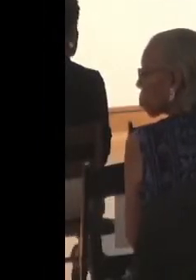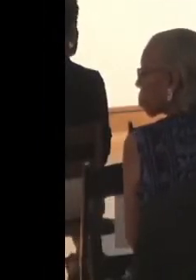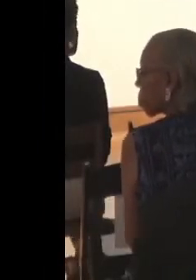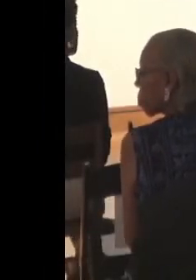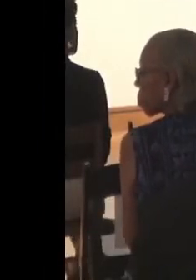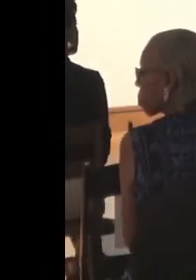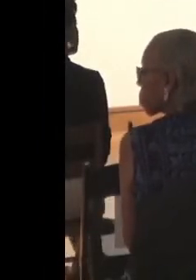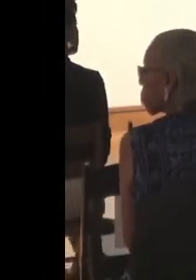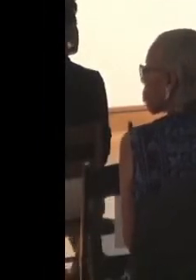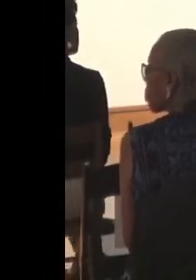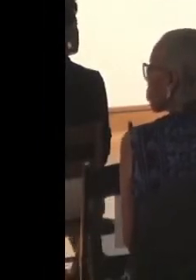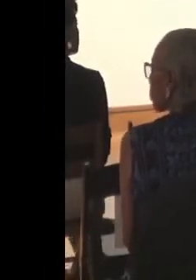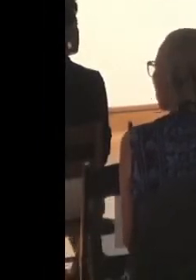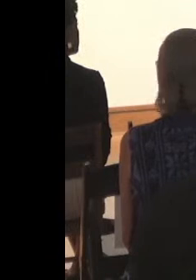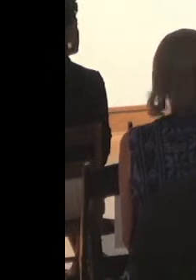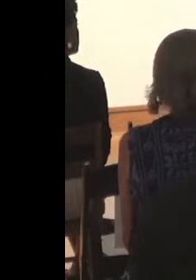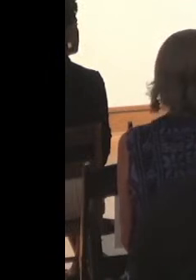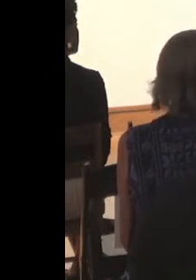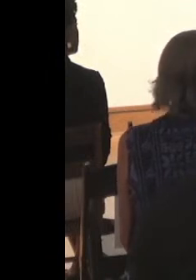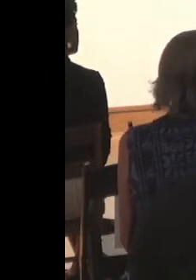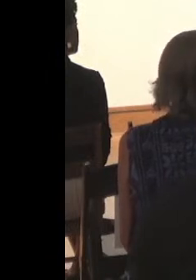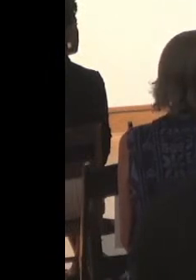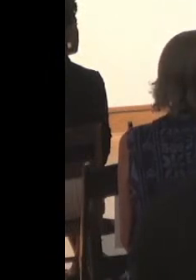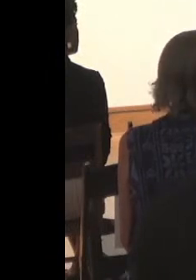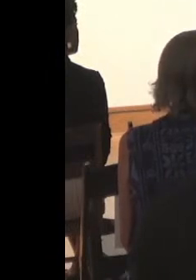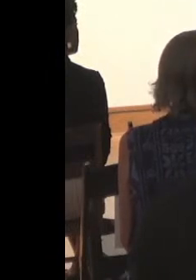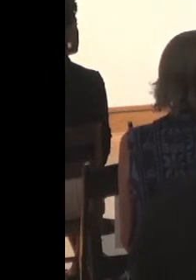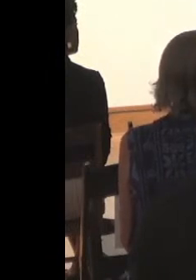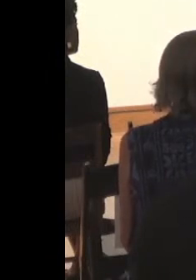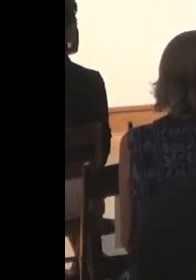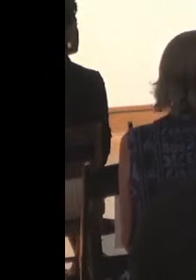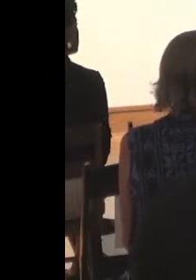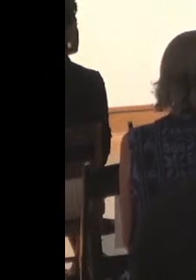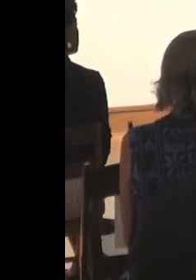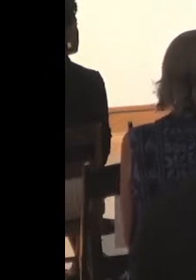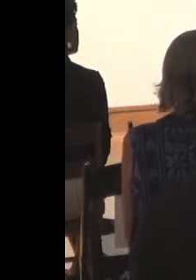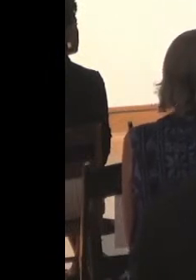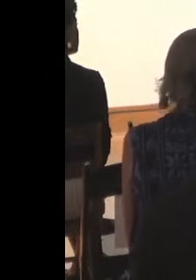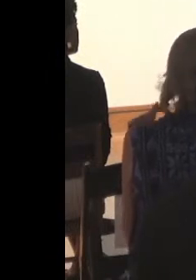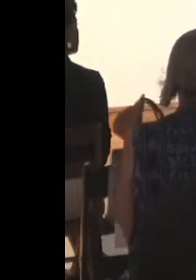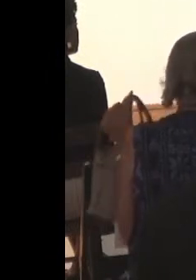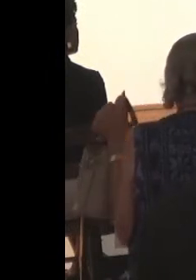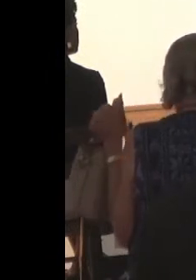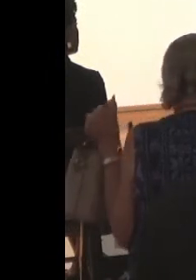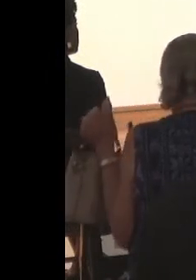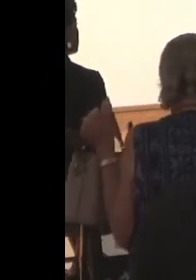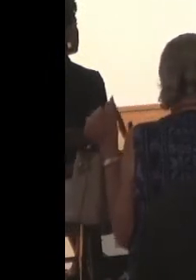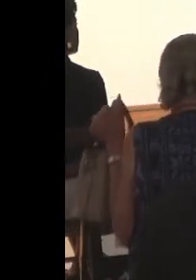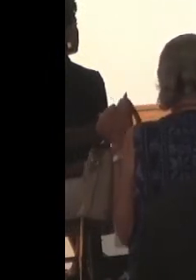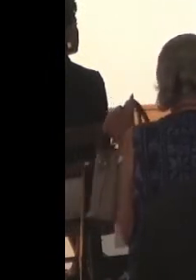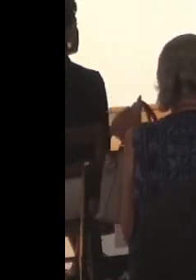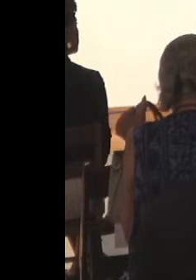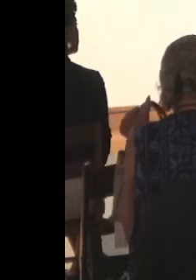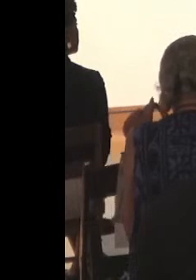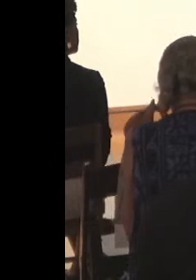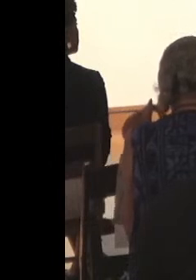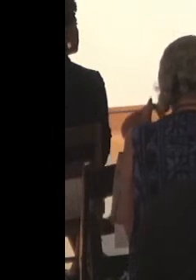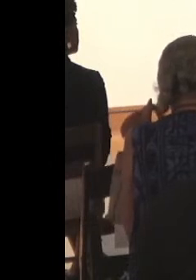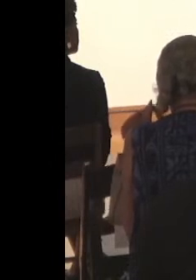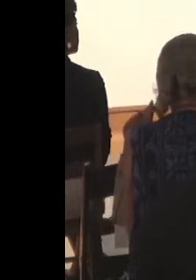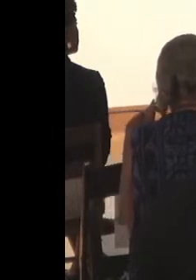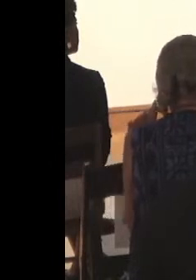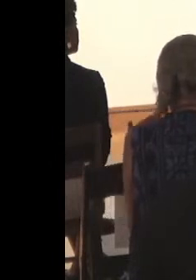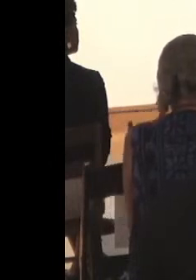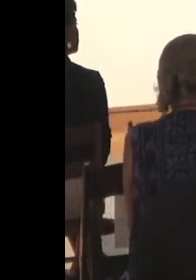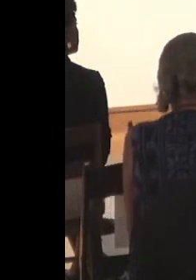really so striking about Pender's work is sort of the extreme athleticism that is required to do his performances, right?